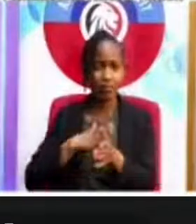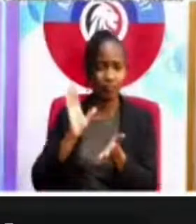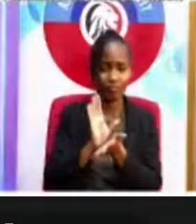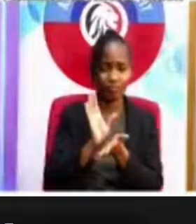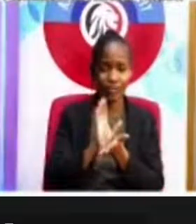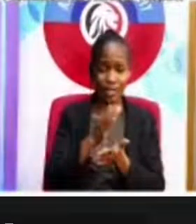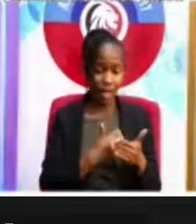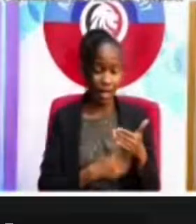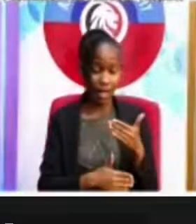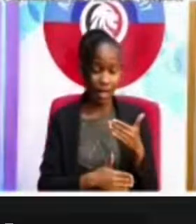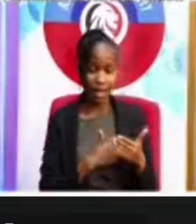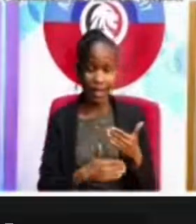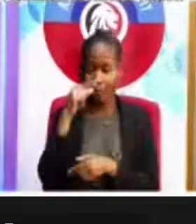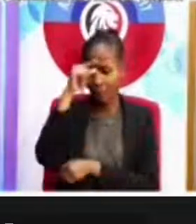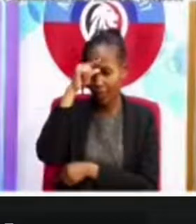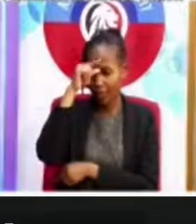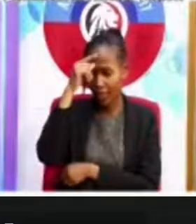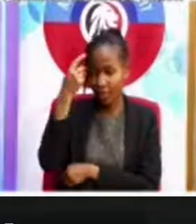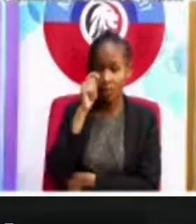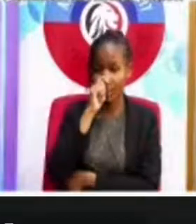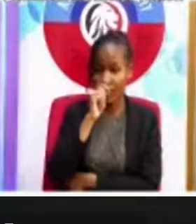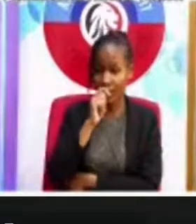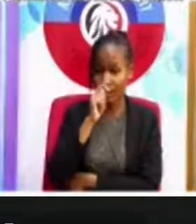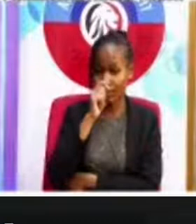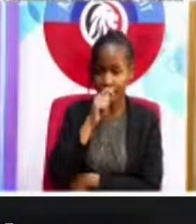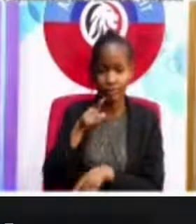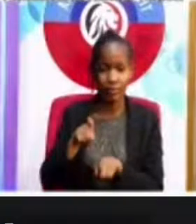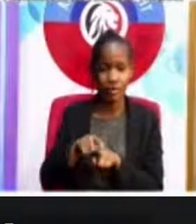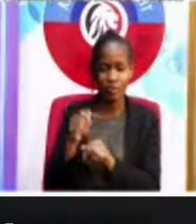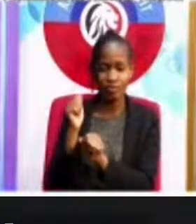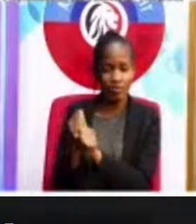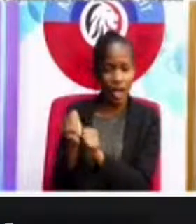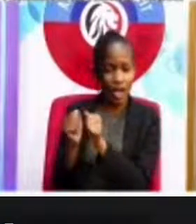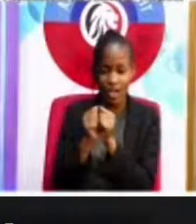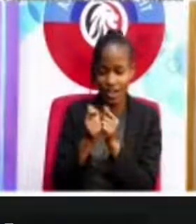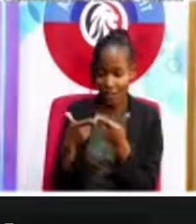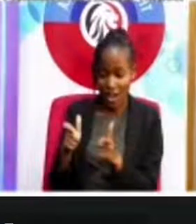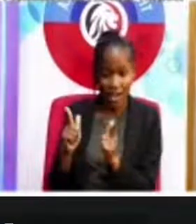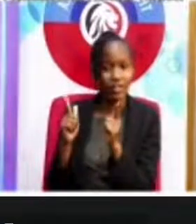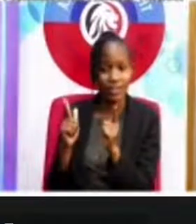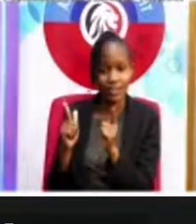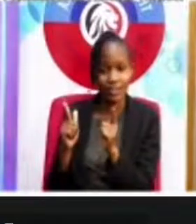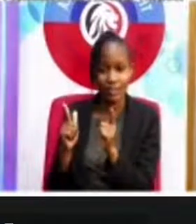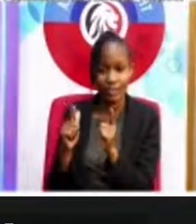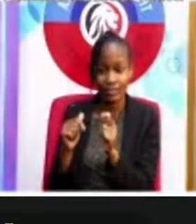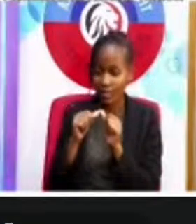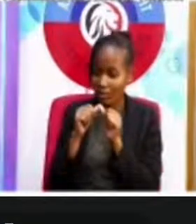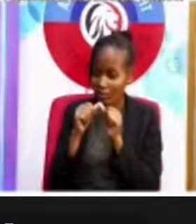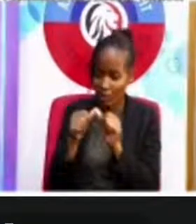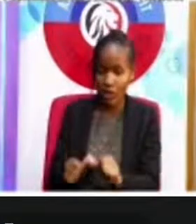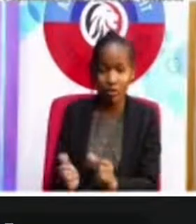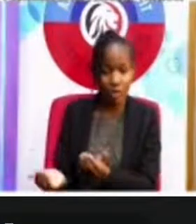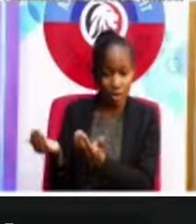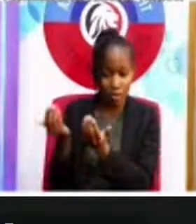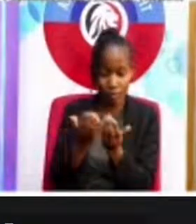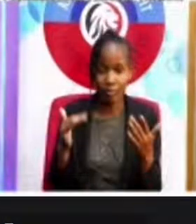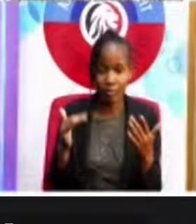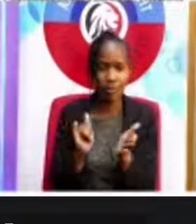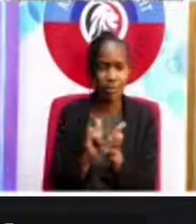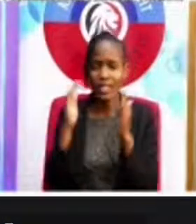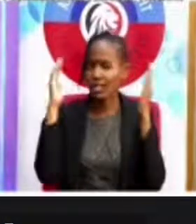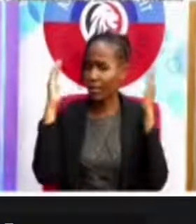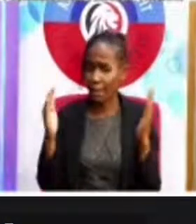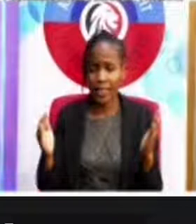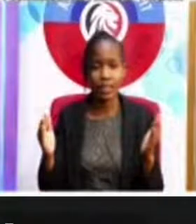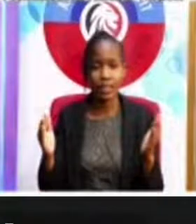the government of Tanzania, for the cooperation to allow the flow of goods. For us, I think this has been the biggest lesson,